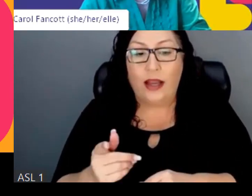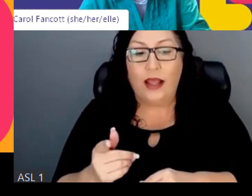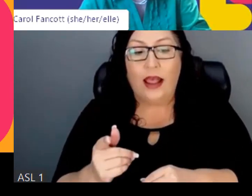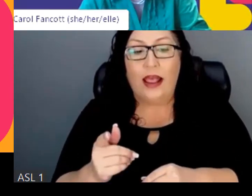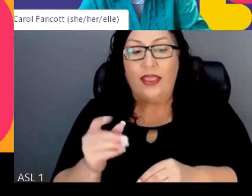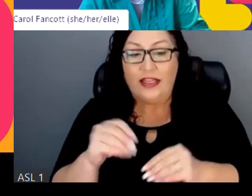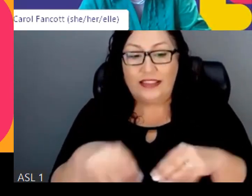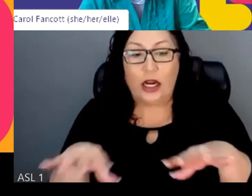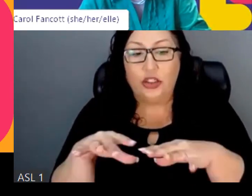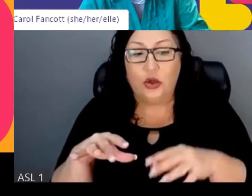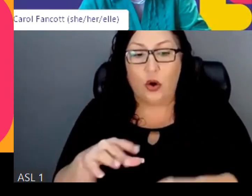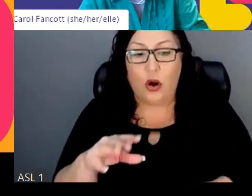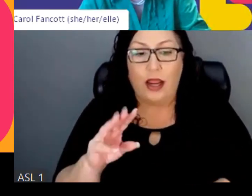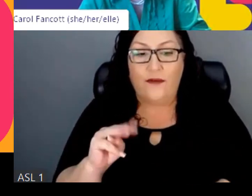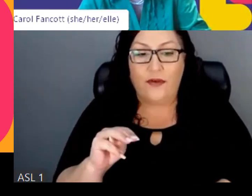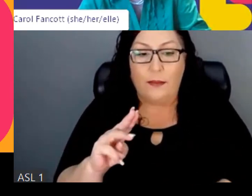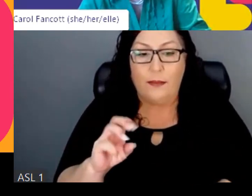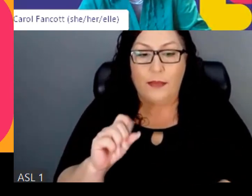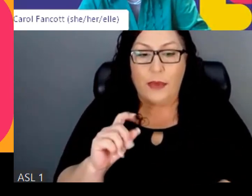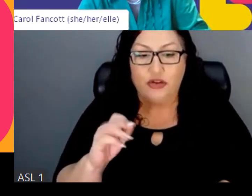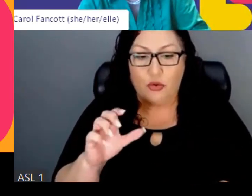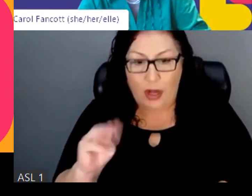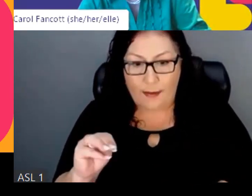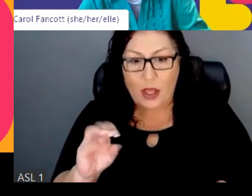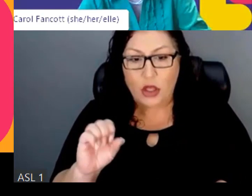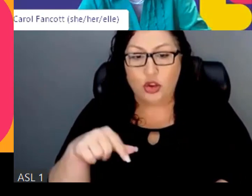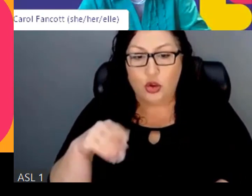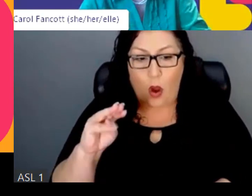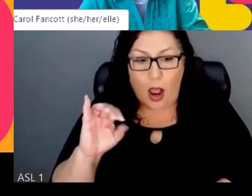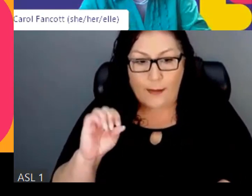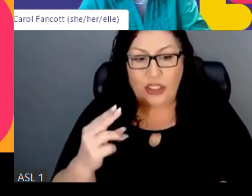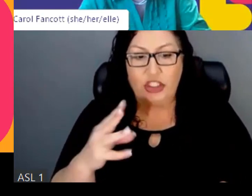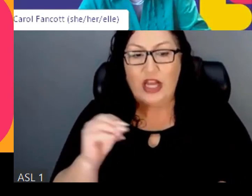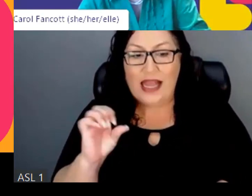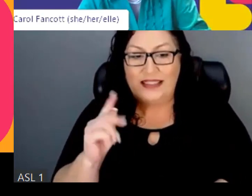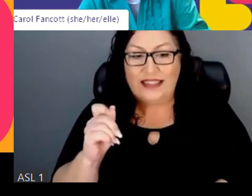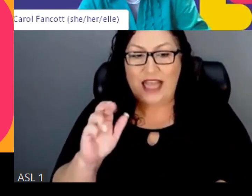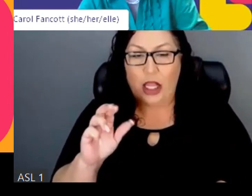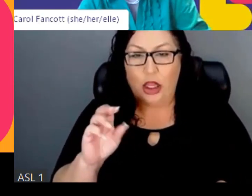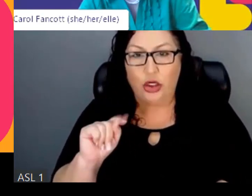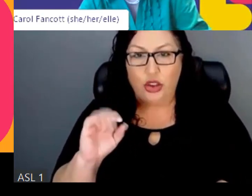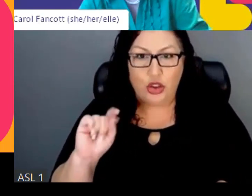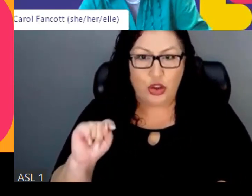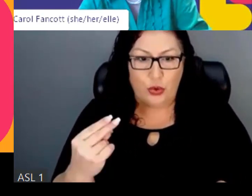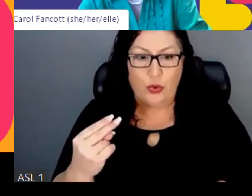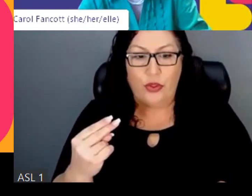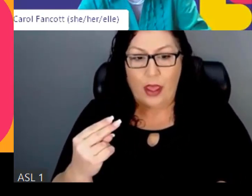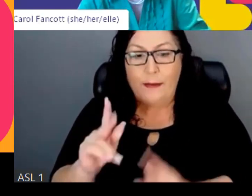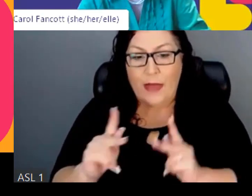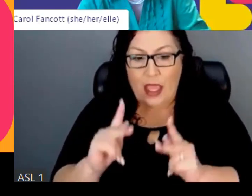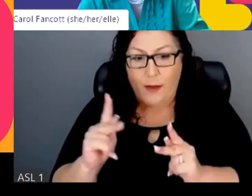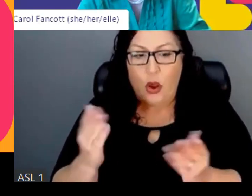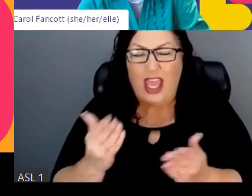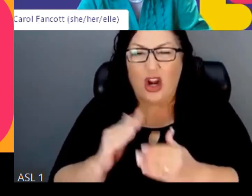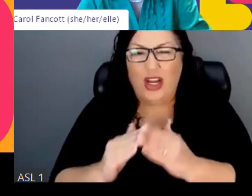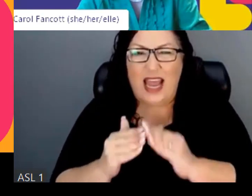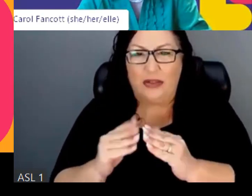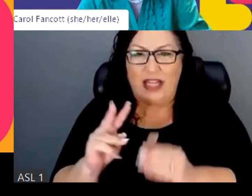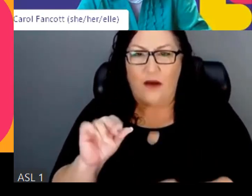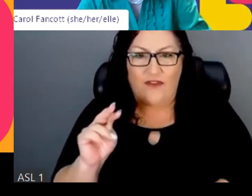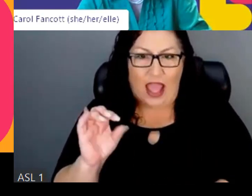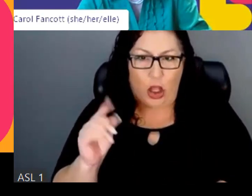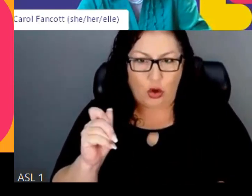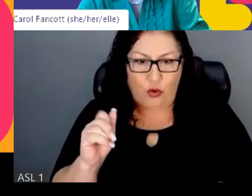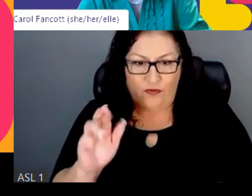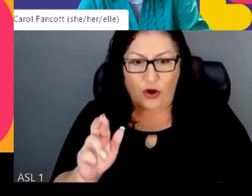the unceded territory of the Musqueam, Squamish, and Tsleil-Waututh peoples here in downtown Vancouver.